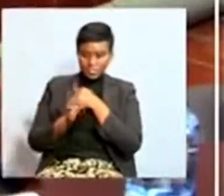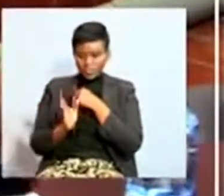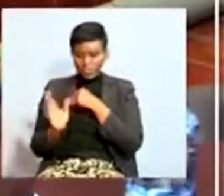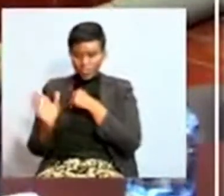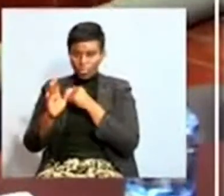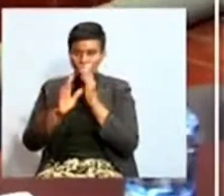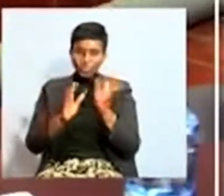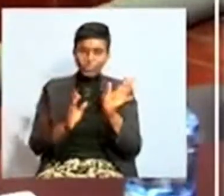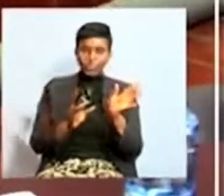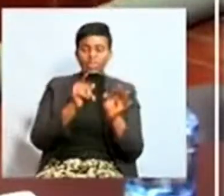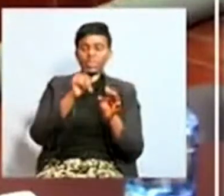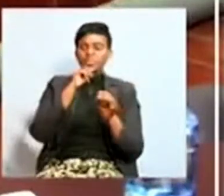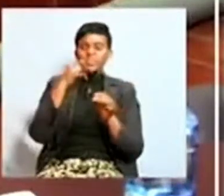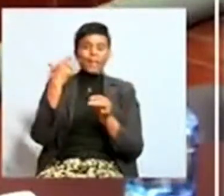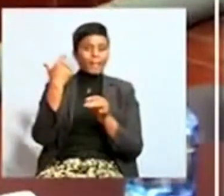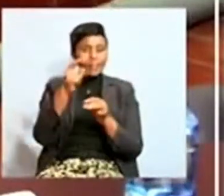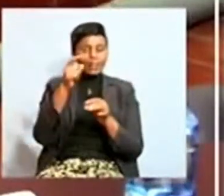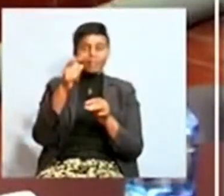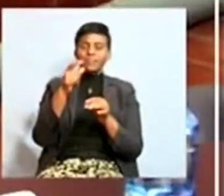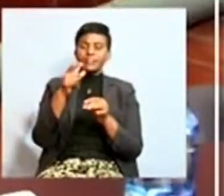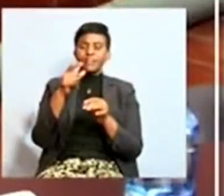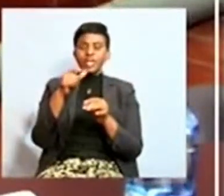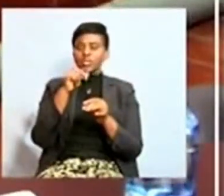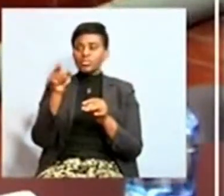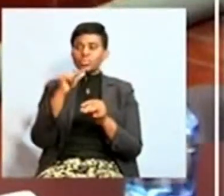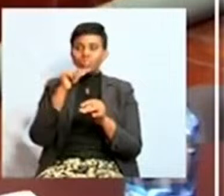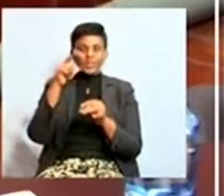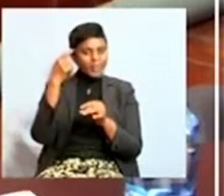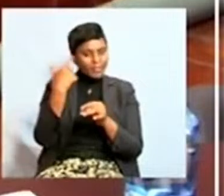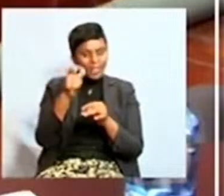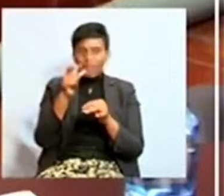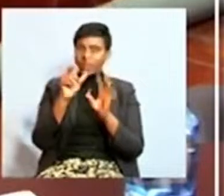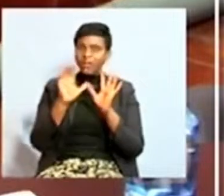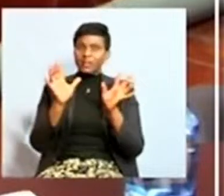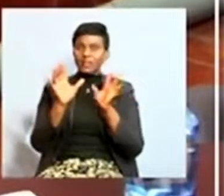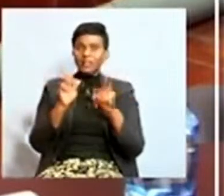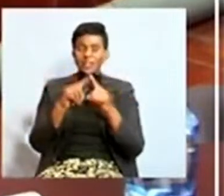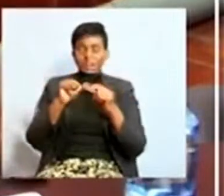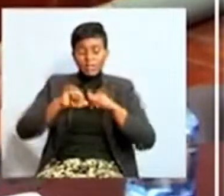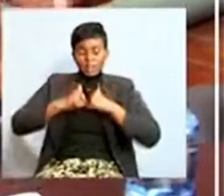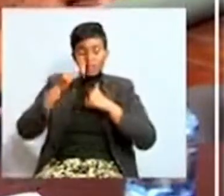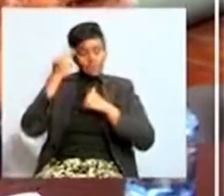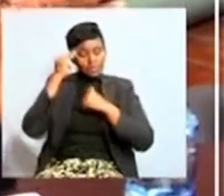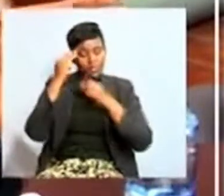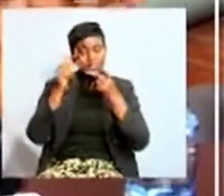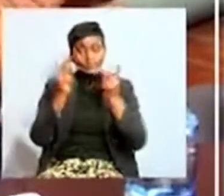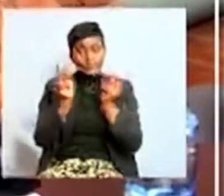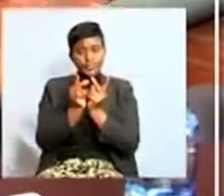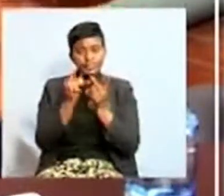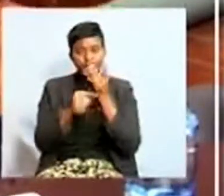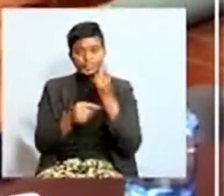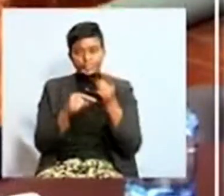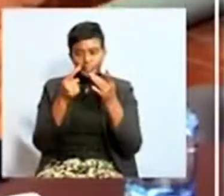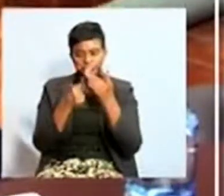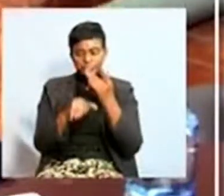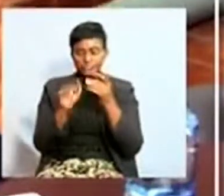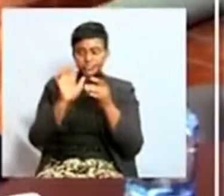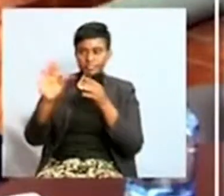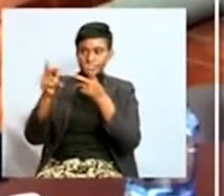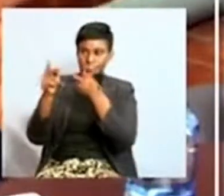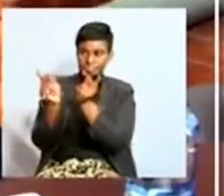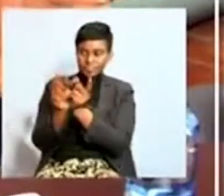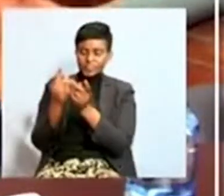haven't hammered on the head of the nail, so that we know the position. What is your